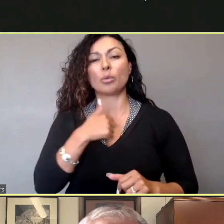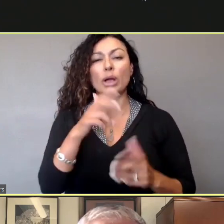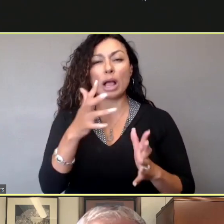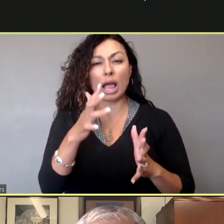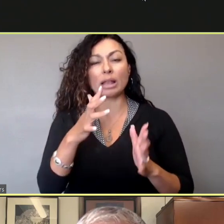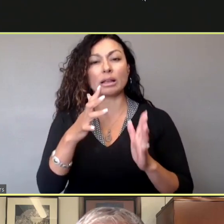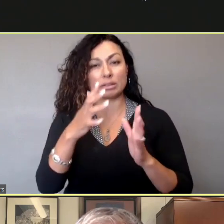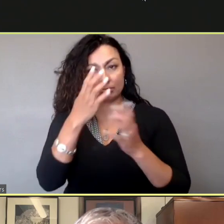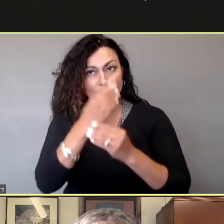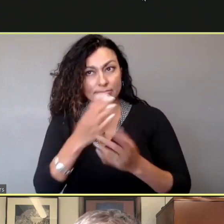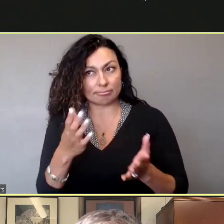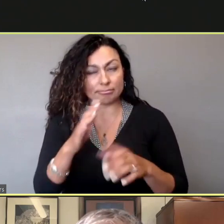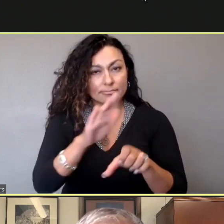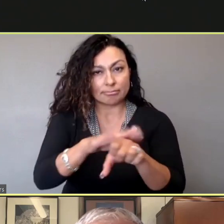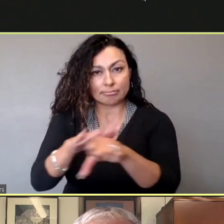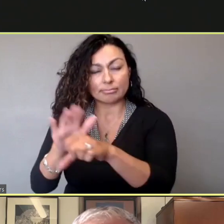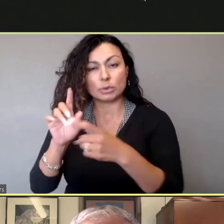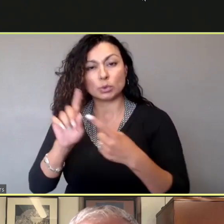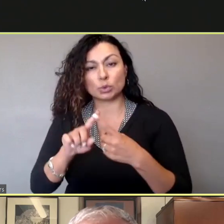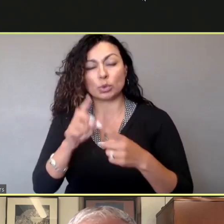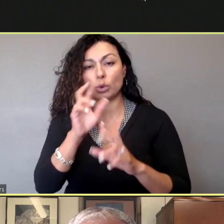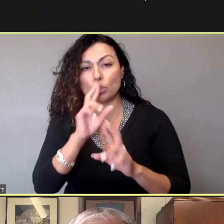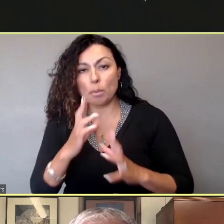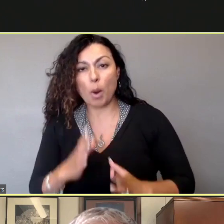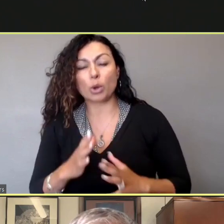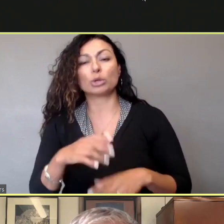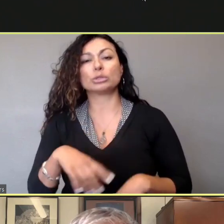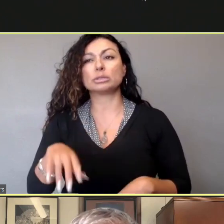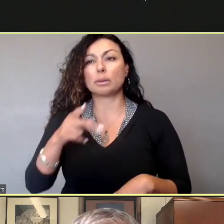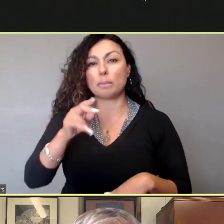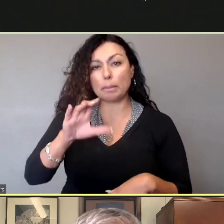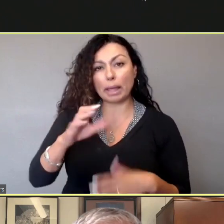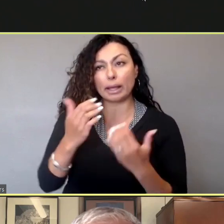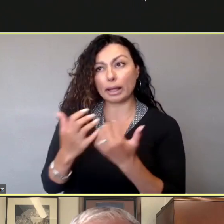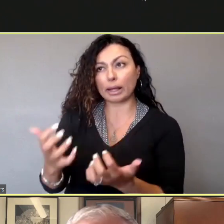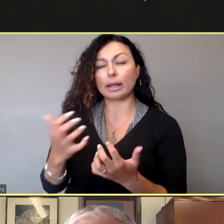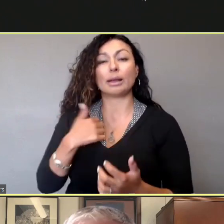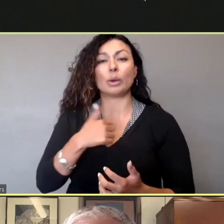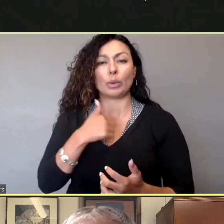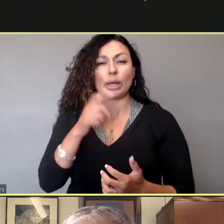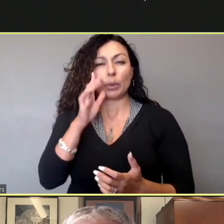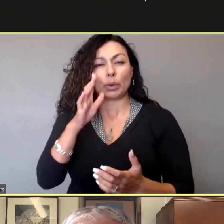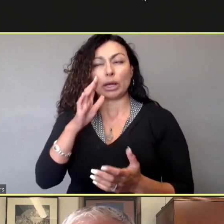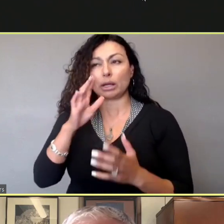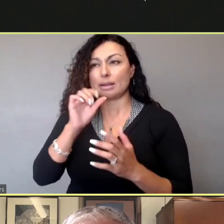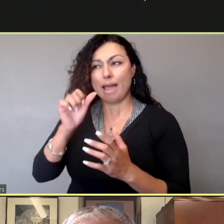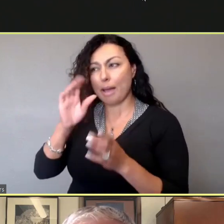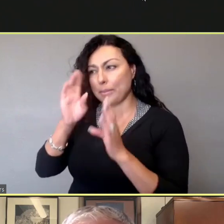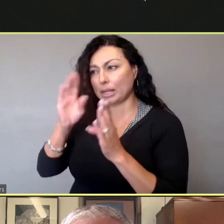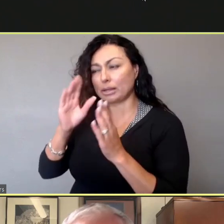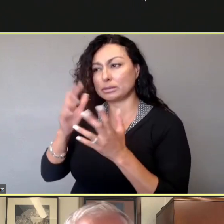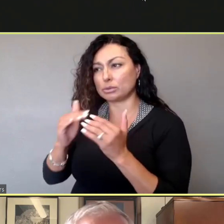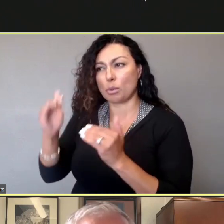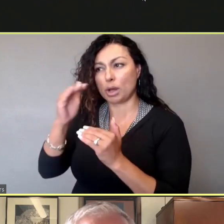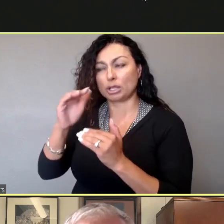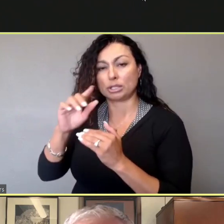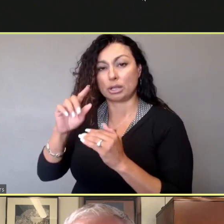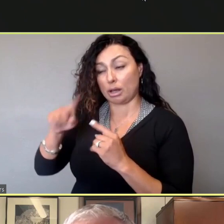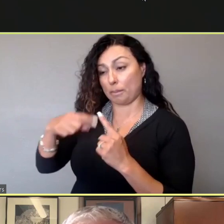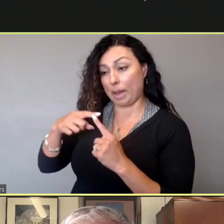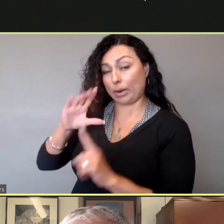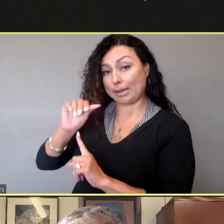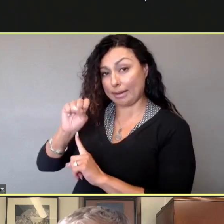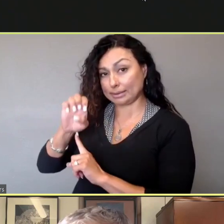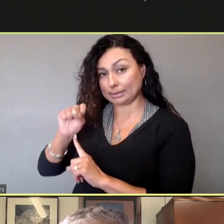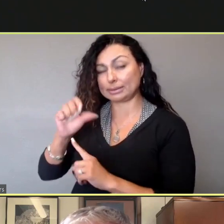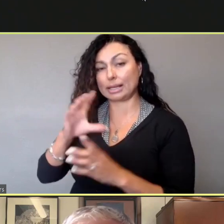signaled to reporters and the public that we were going to be paying a lot less attention to cases and a lot